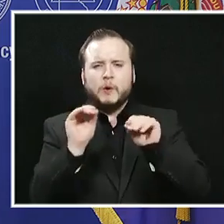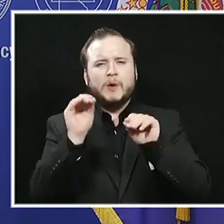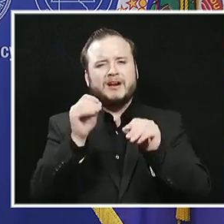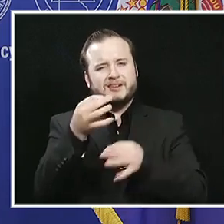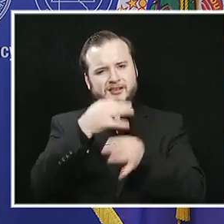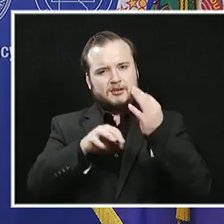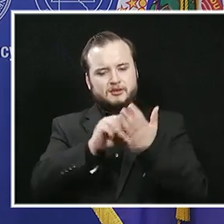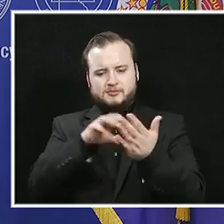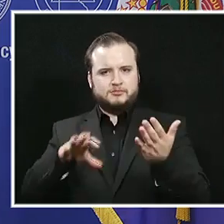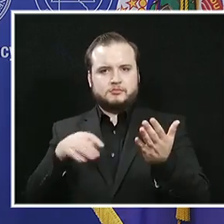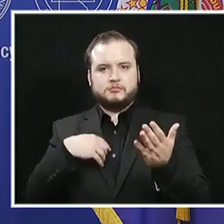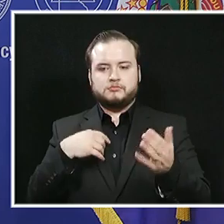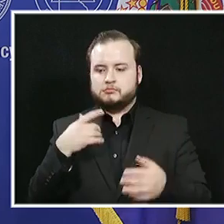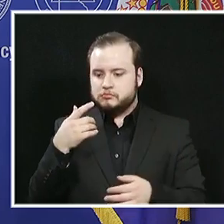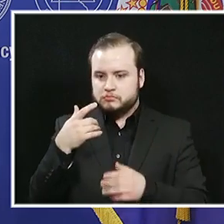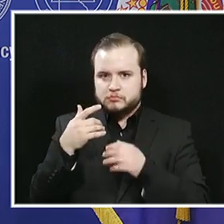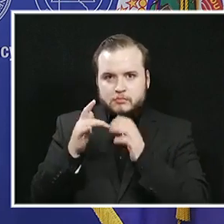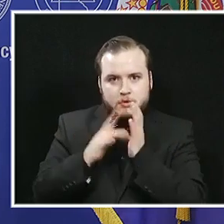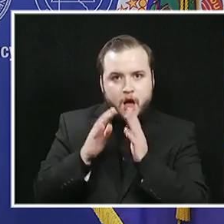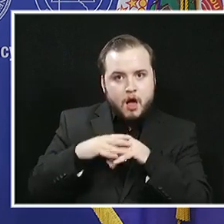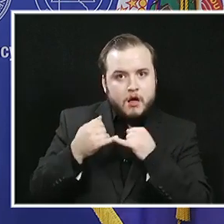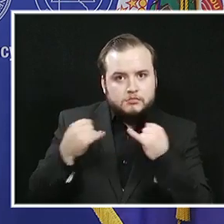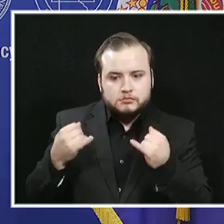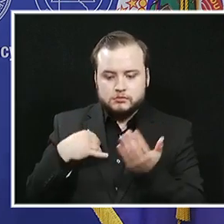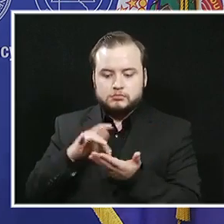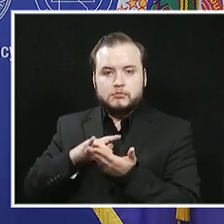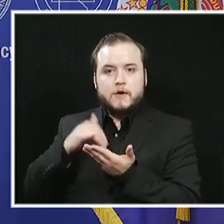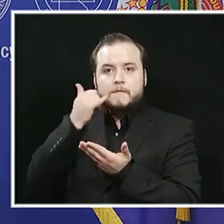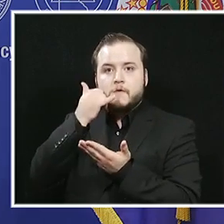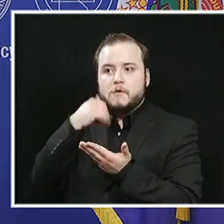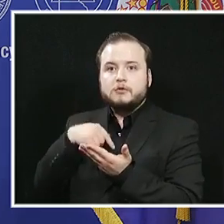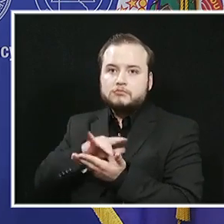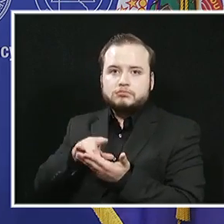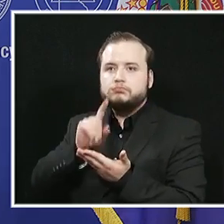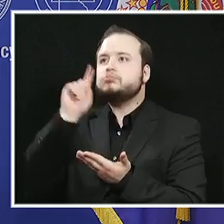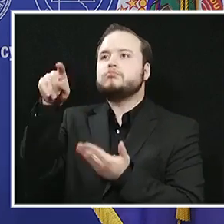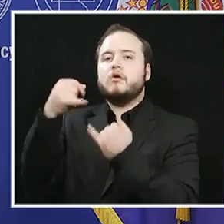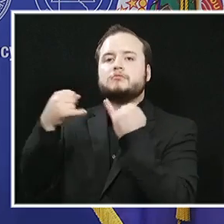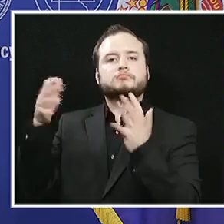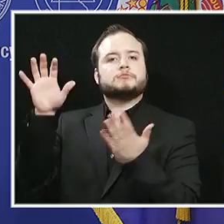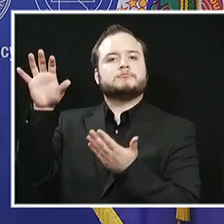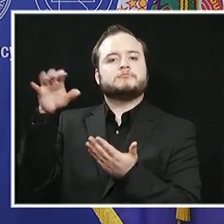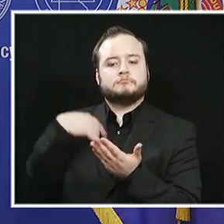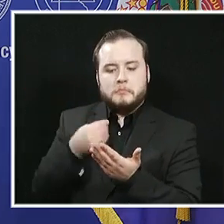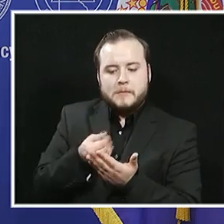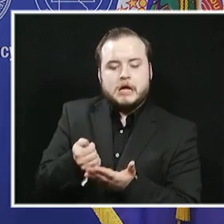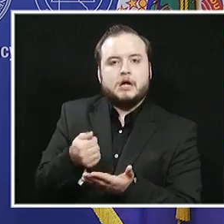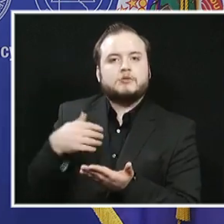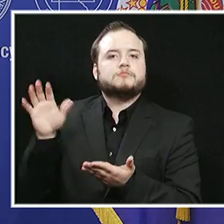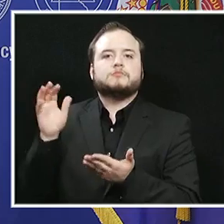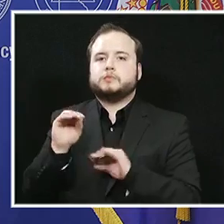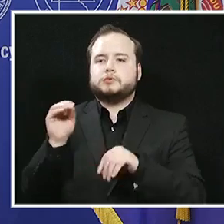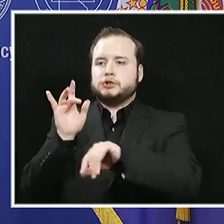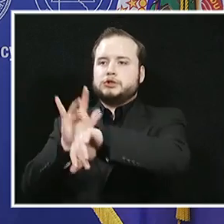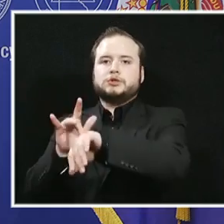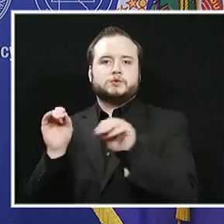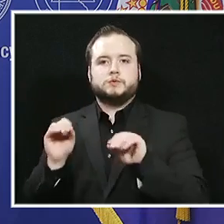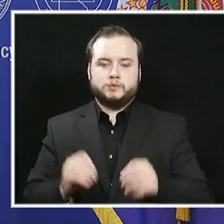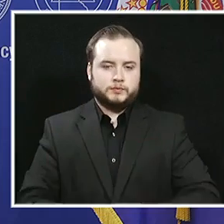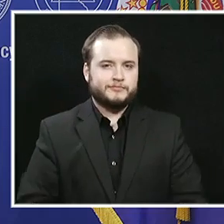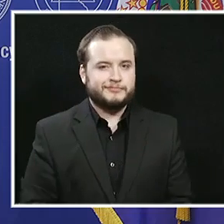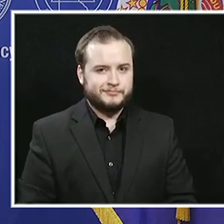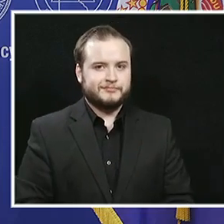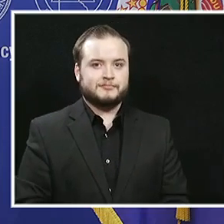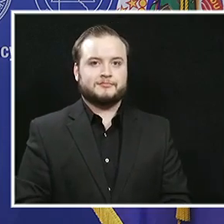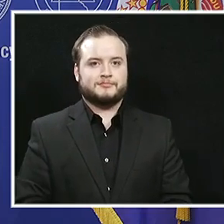almost every case. We strongly suggest it to prevent as much contact as possible. I also just wanted to say, in terms of sort of what's next